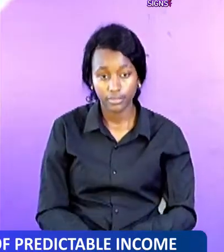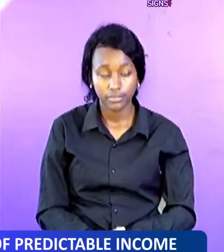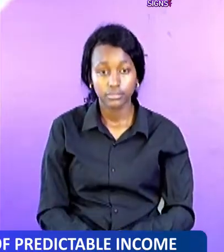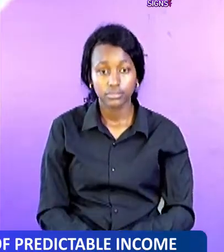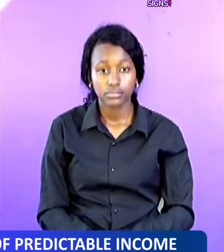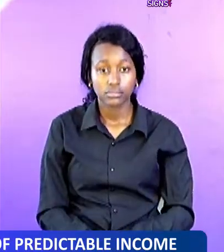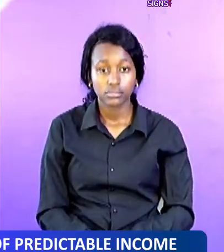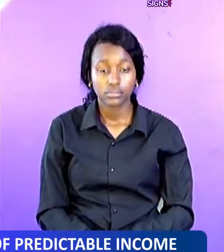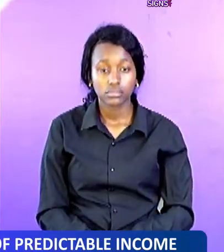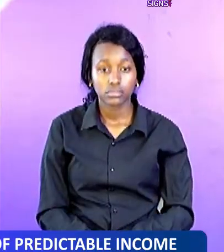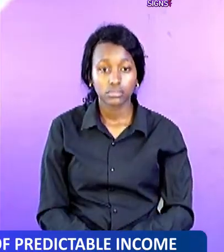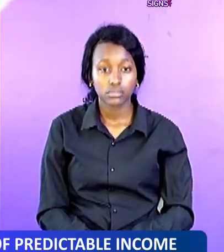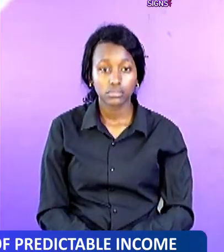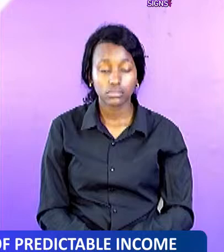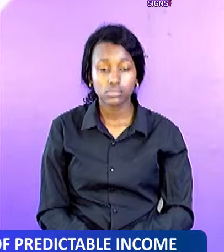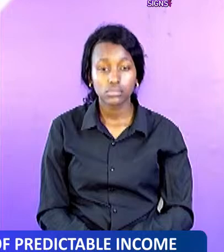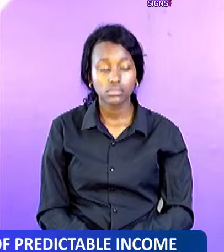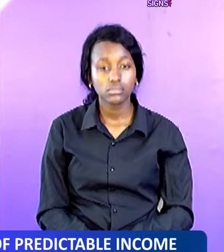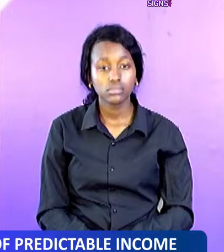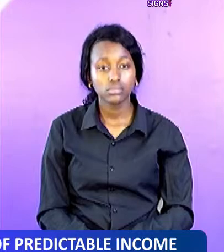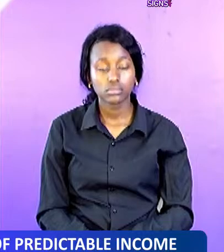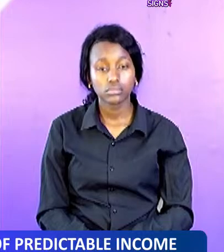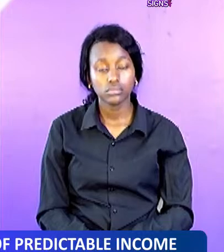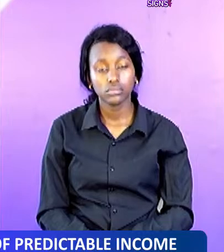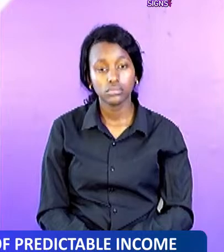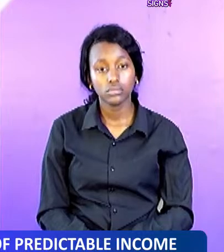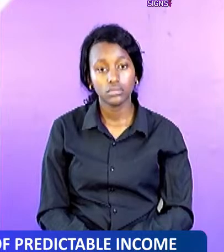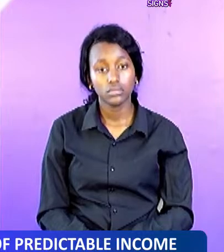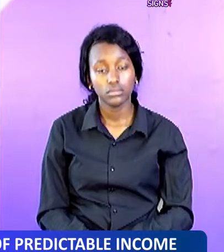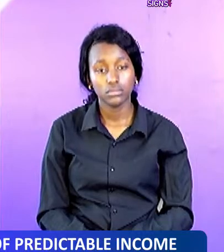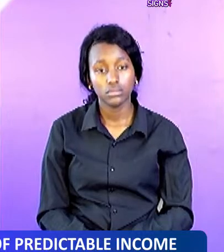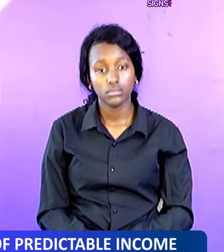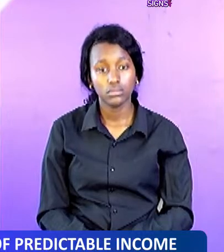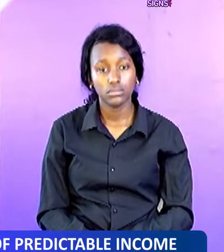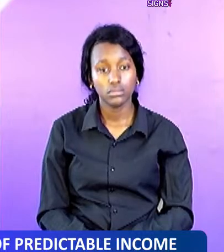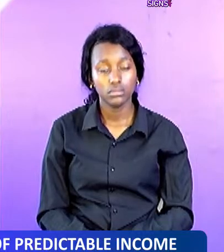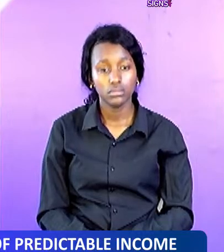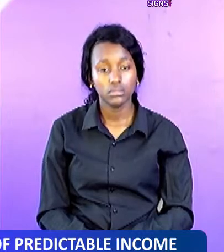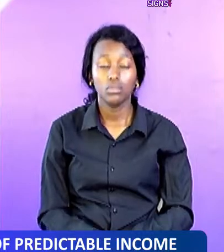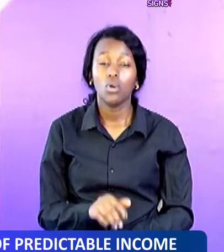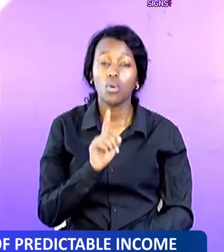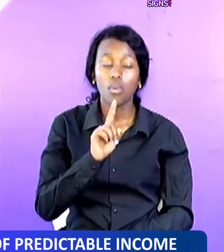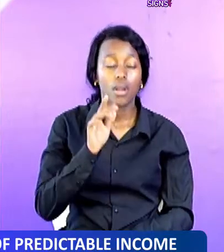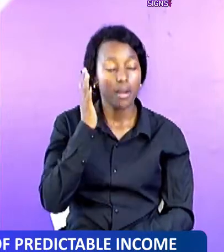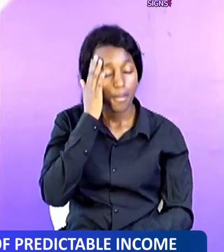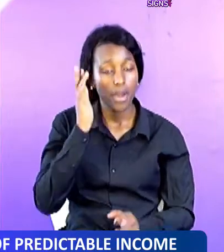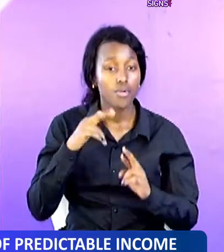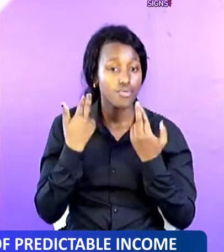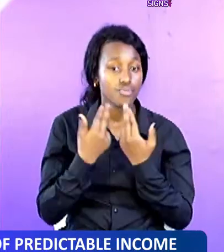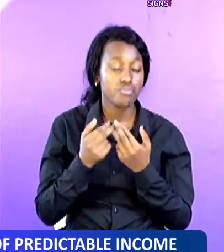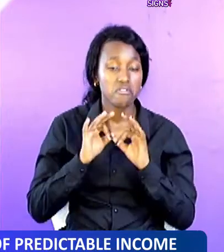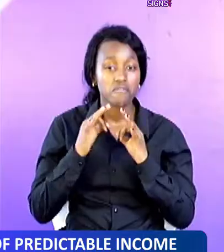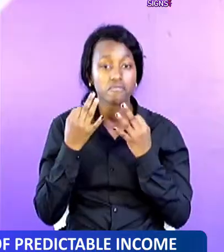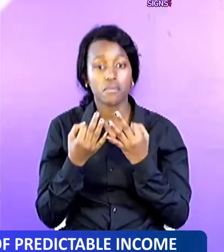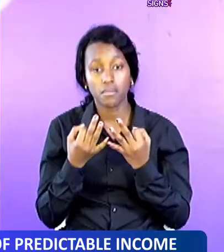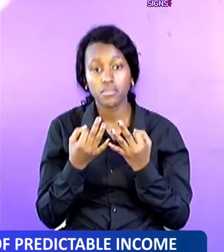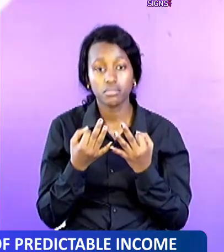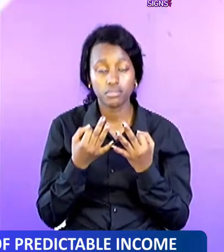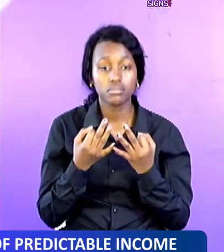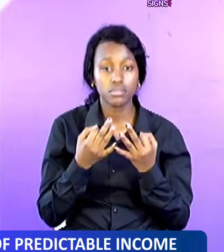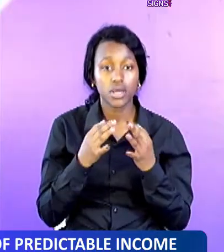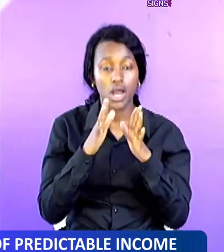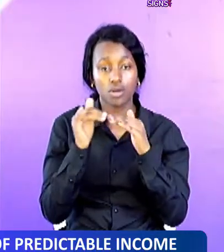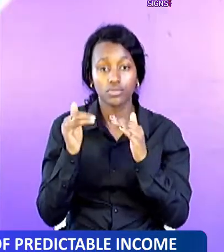leave his mattress and just take off. So you need that kind of thing. But paying. When you're looking at 1 bedroom, 2 bedroom, and you're looking at the family setup, it is highly unlikely